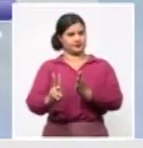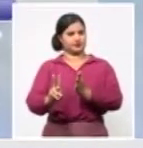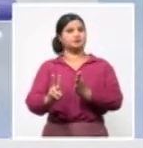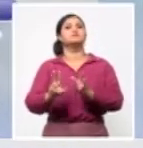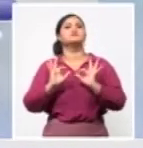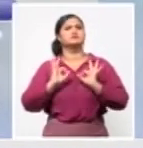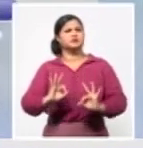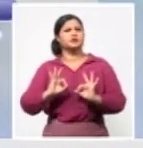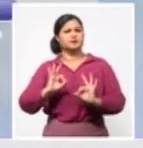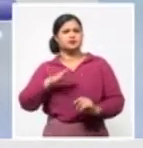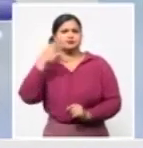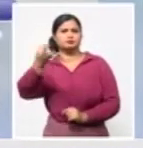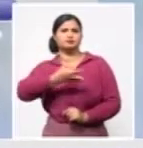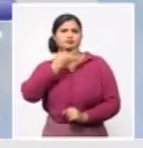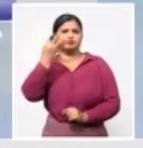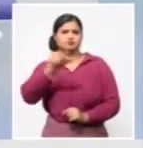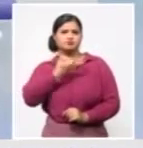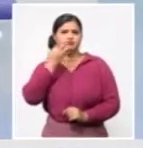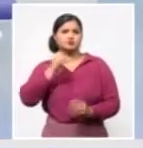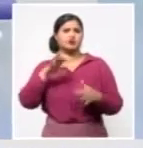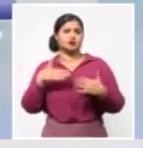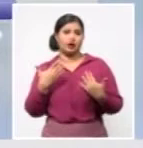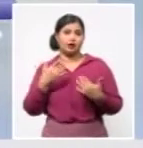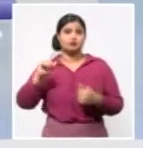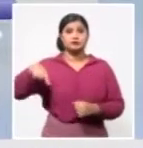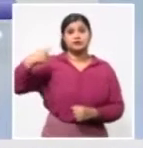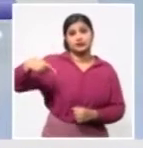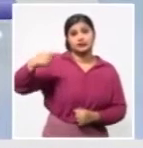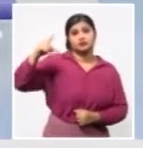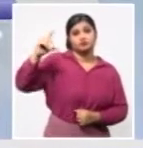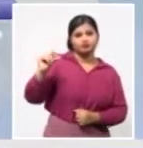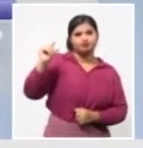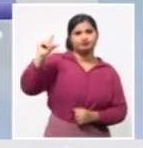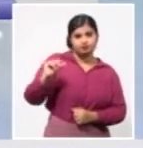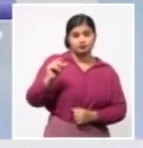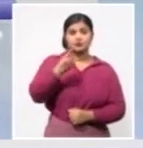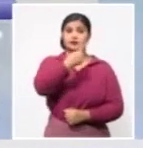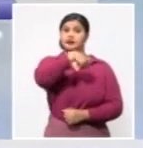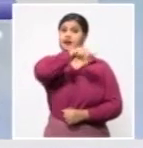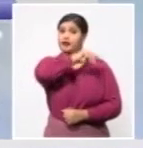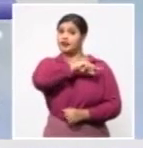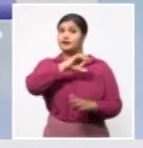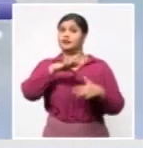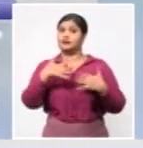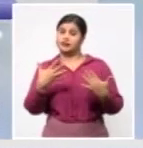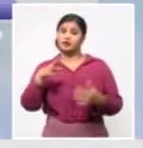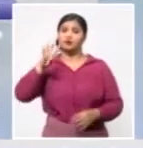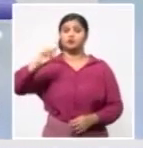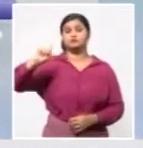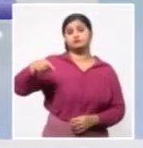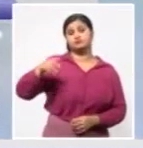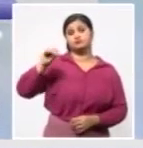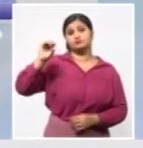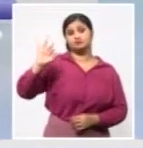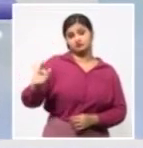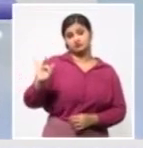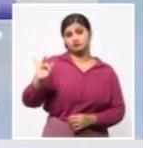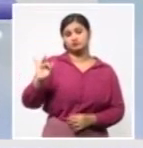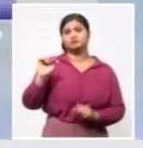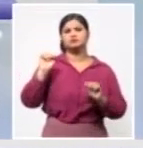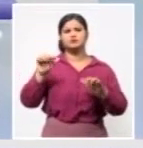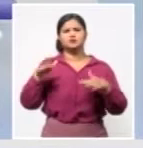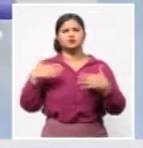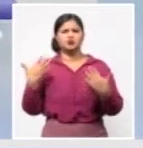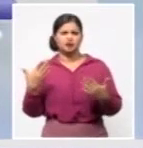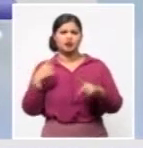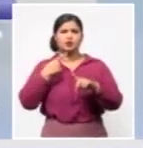yesterday, Havana continues to be the province with the highest number of confirmed cases, although there were fewer confirmed cases today,